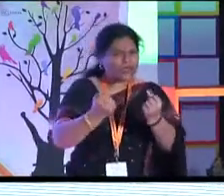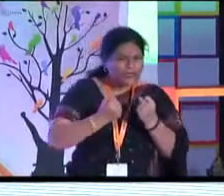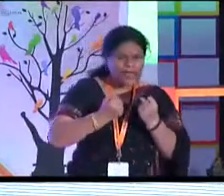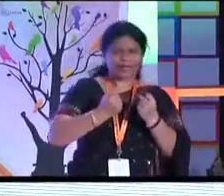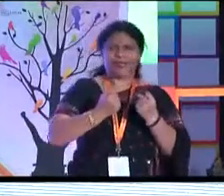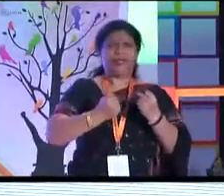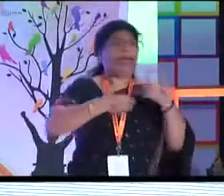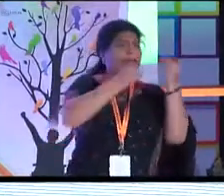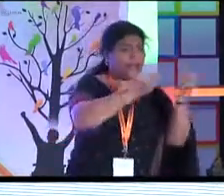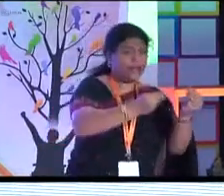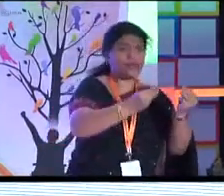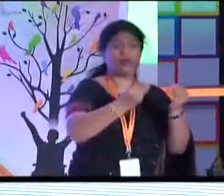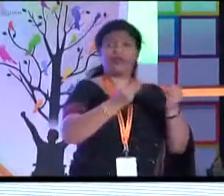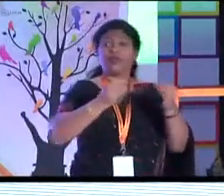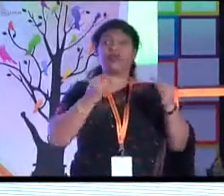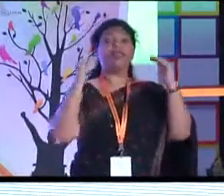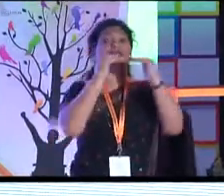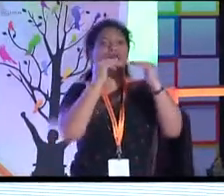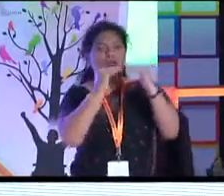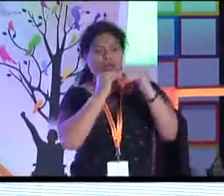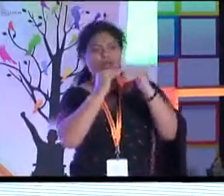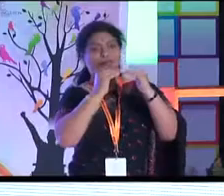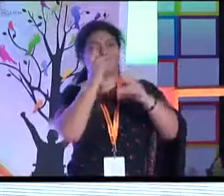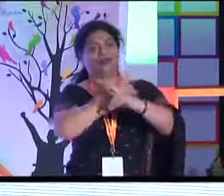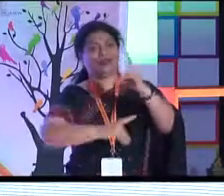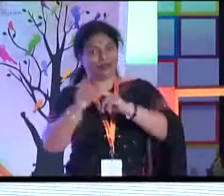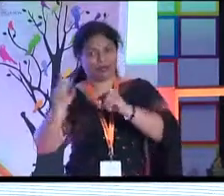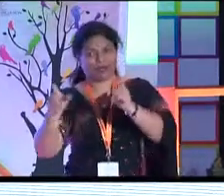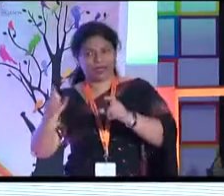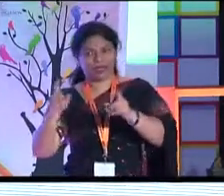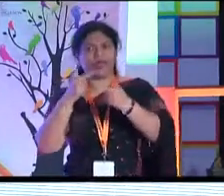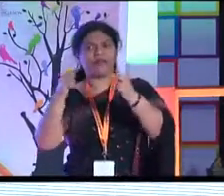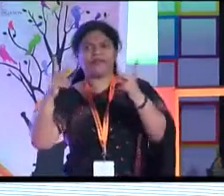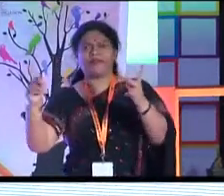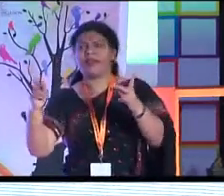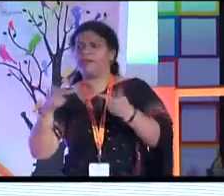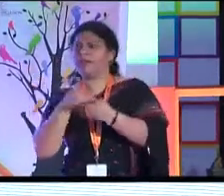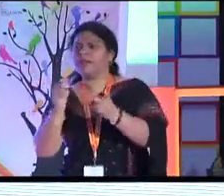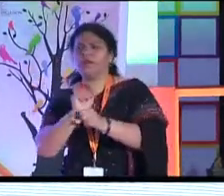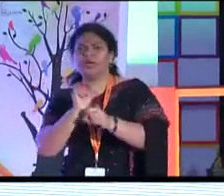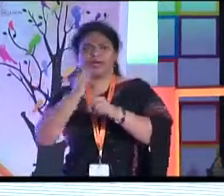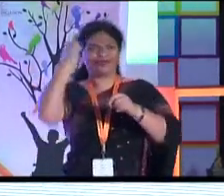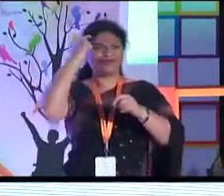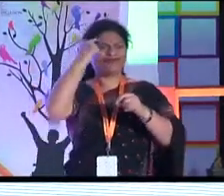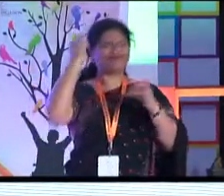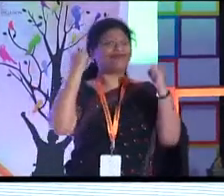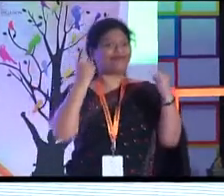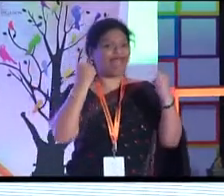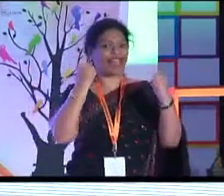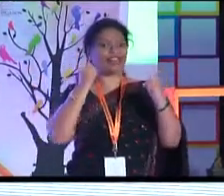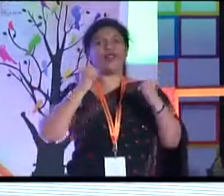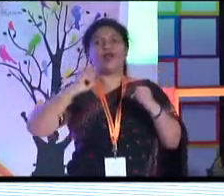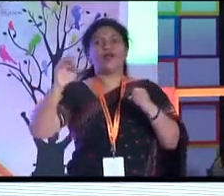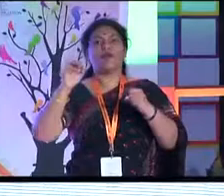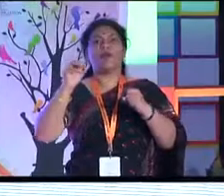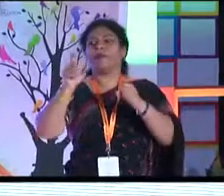the mainstream. But I know that you're working in a different area, which is on mental health of people, especially people who